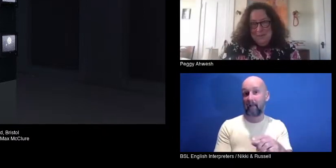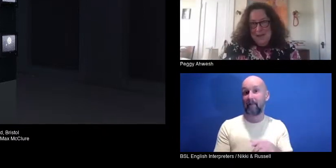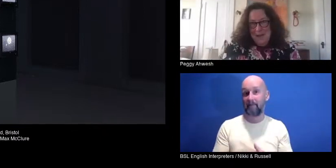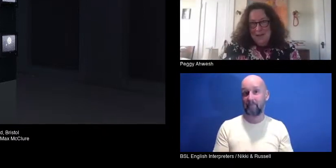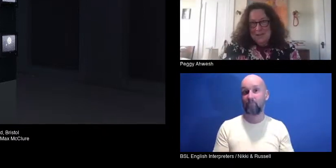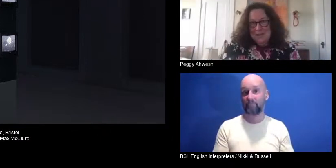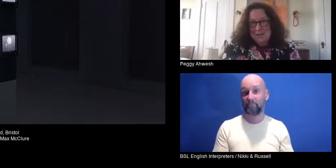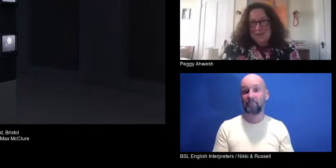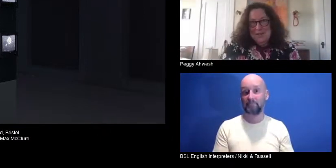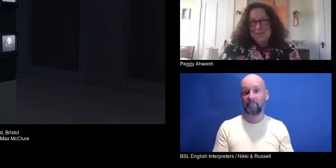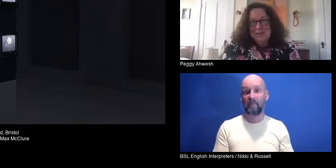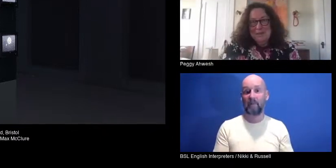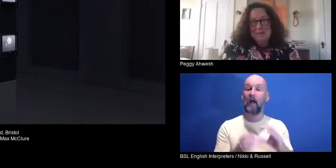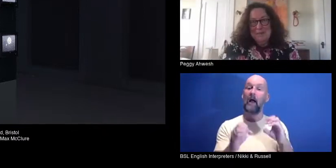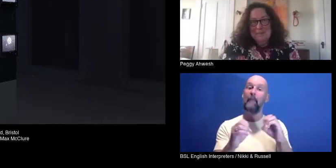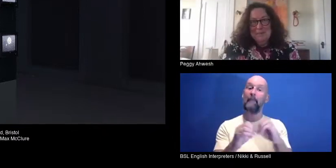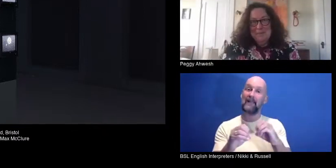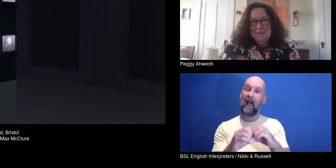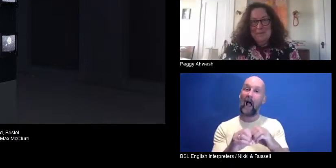they do in Bataille also.